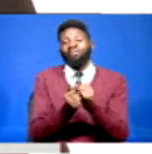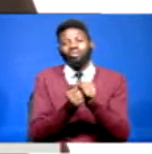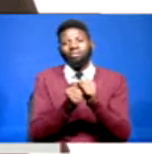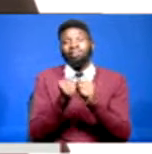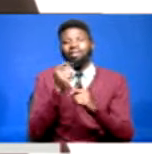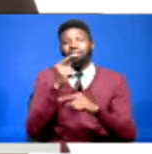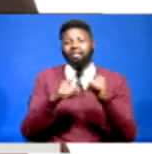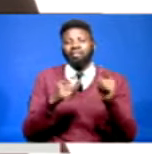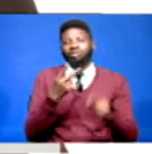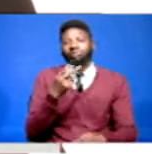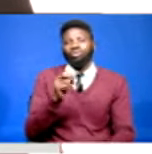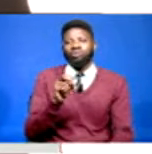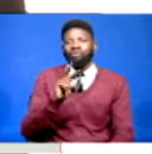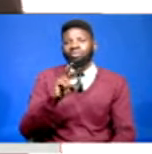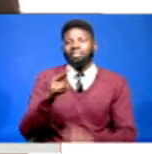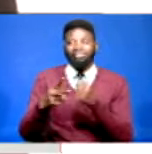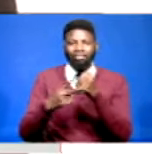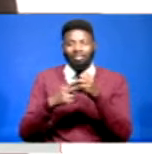resolutions touching on